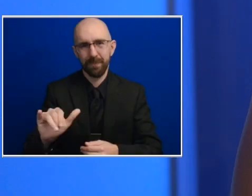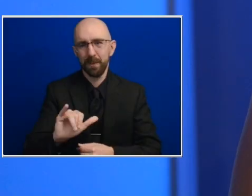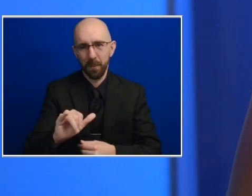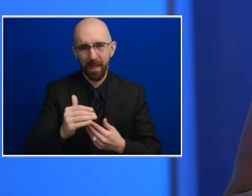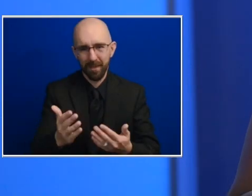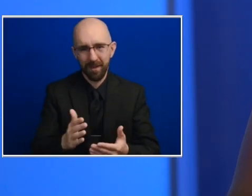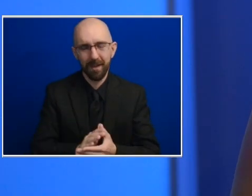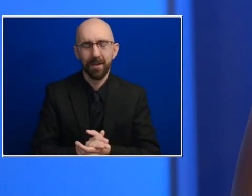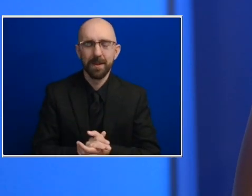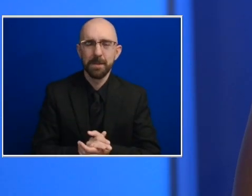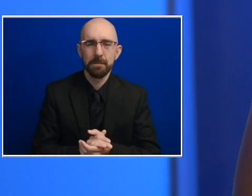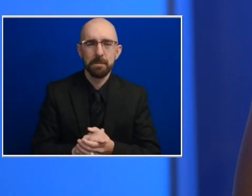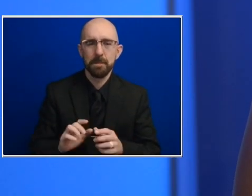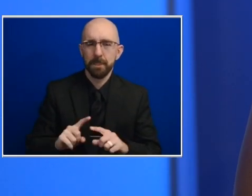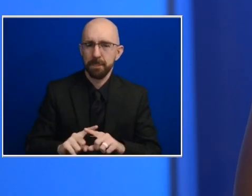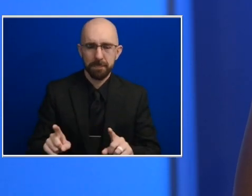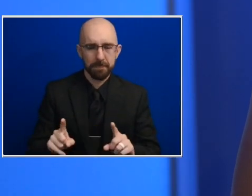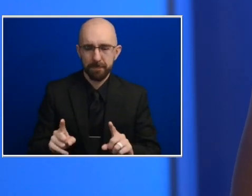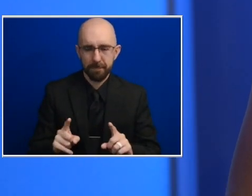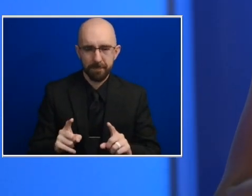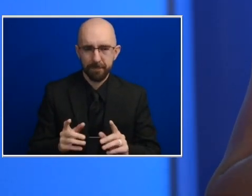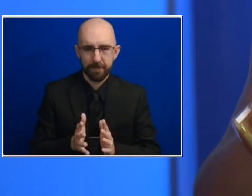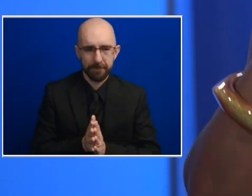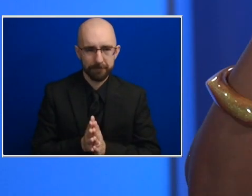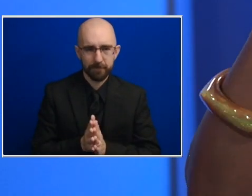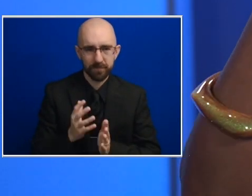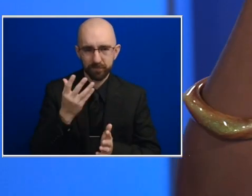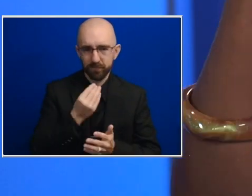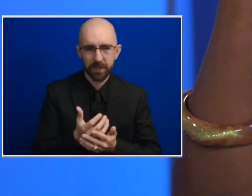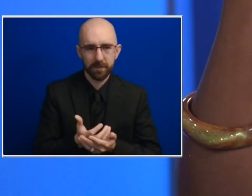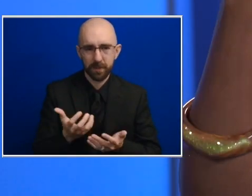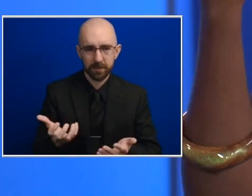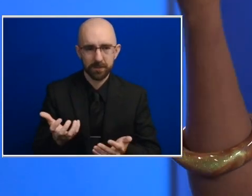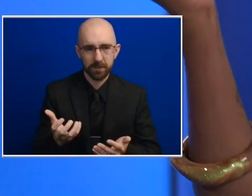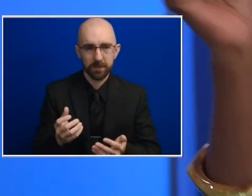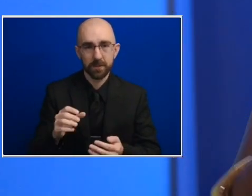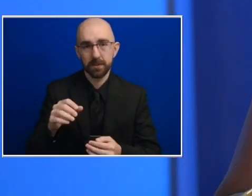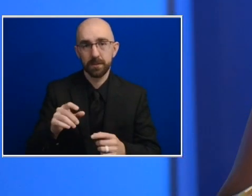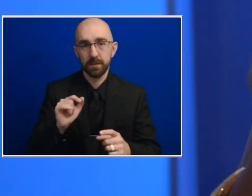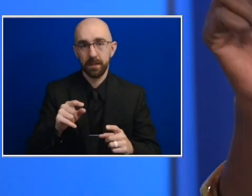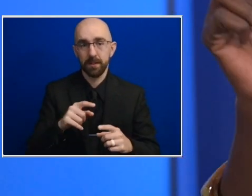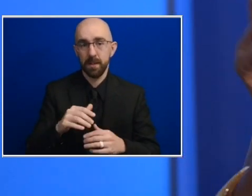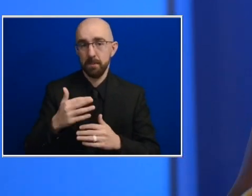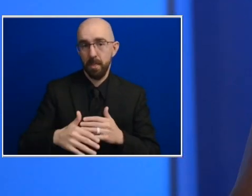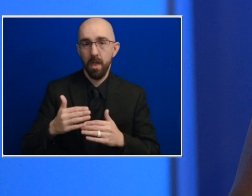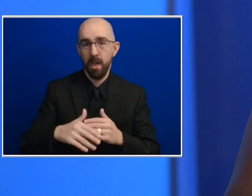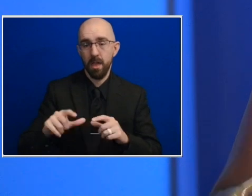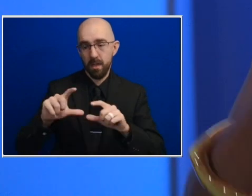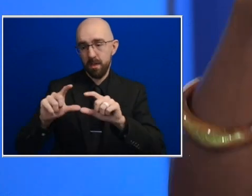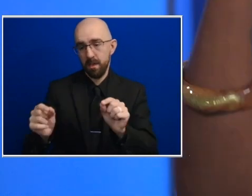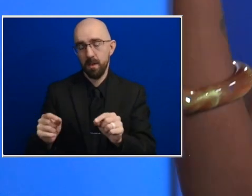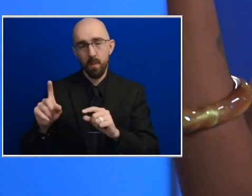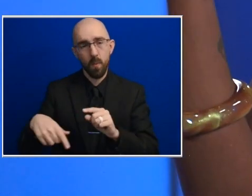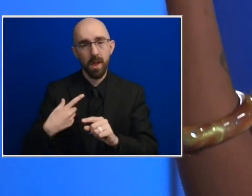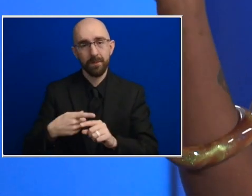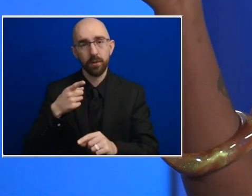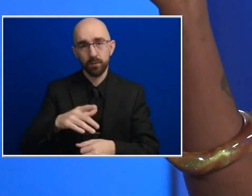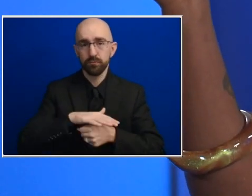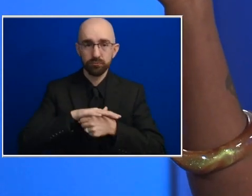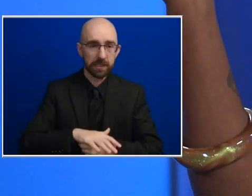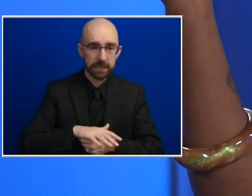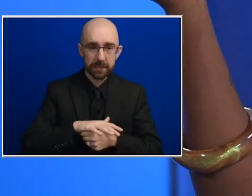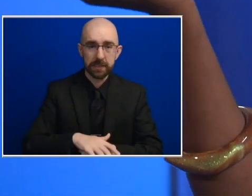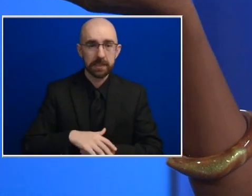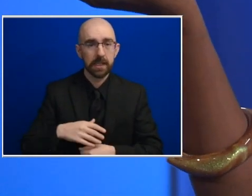Yeah. But pretty much the sickle, once you are stressed out in a